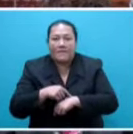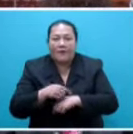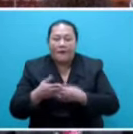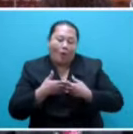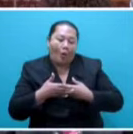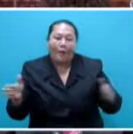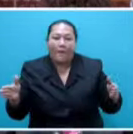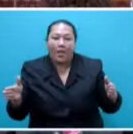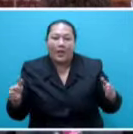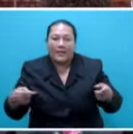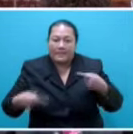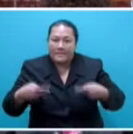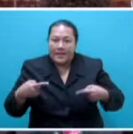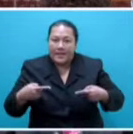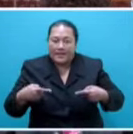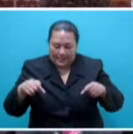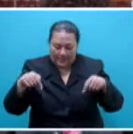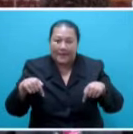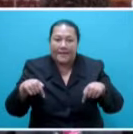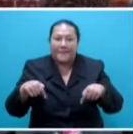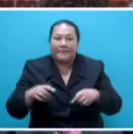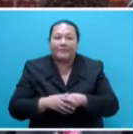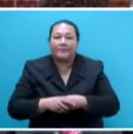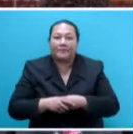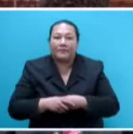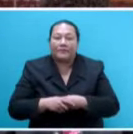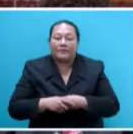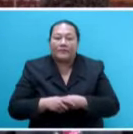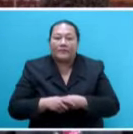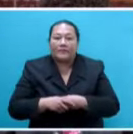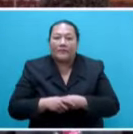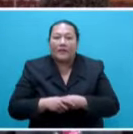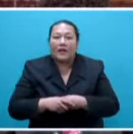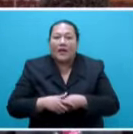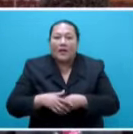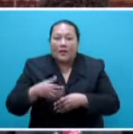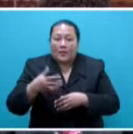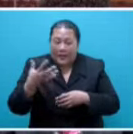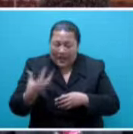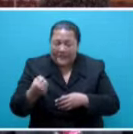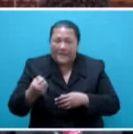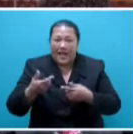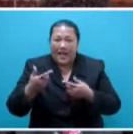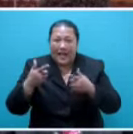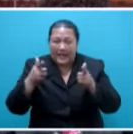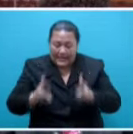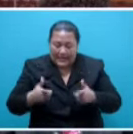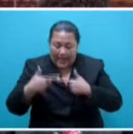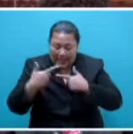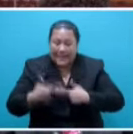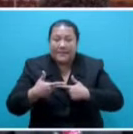chamber. So we express our reservations on the limited number of days of sitting, and